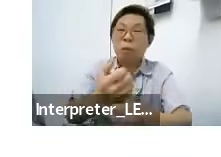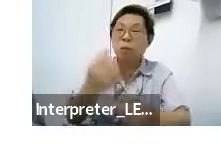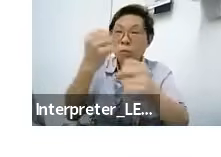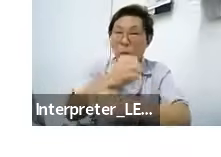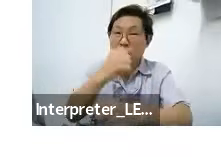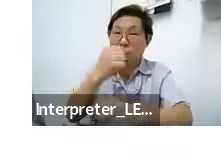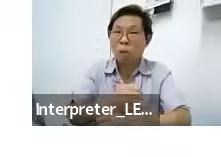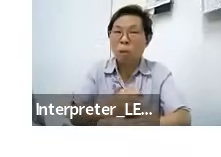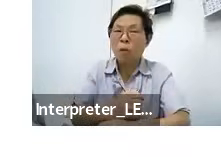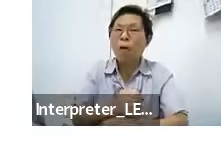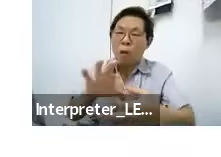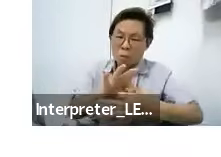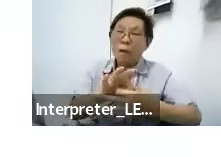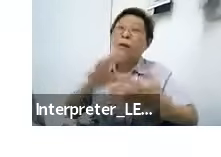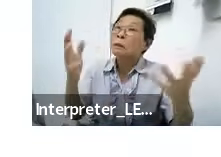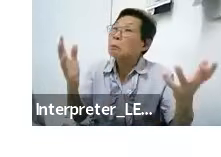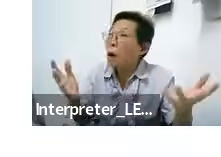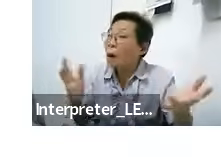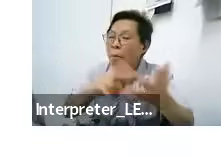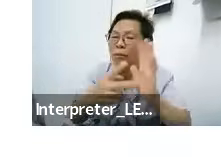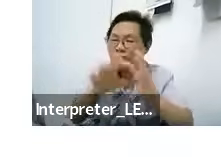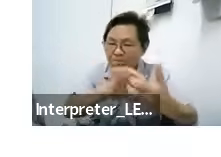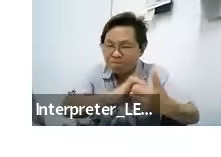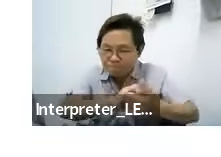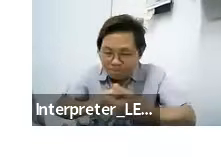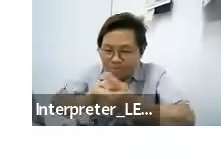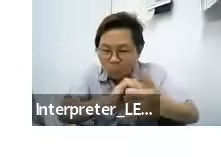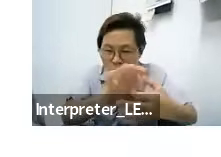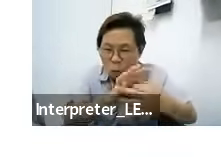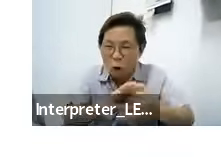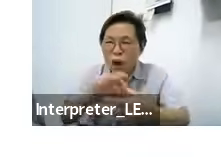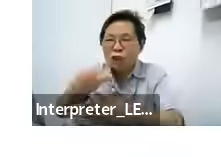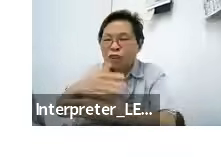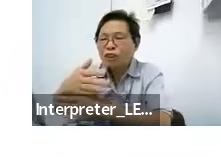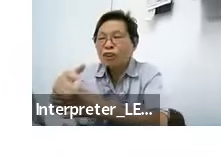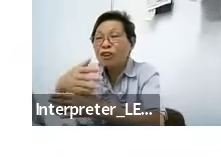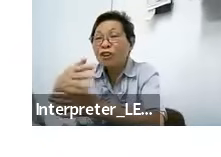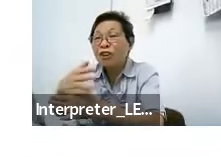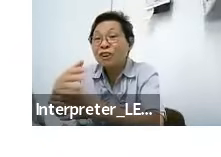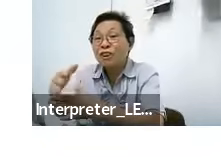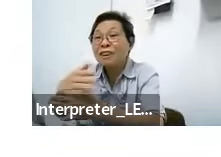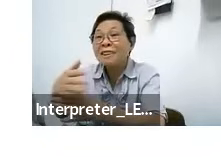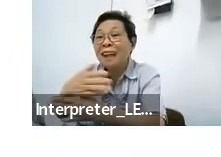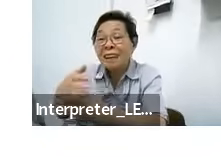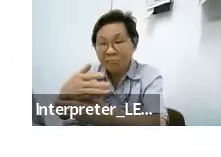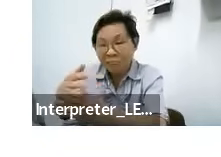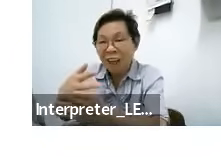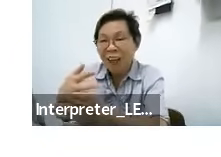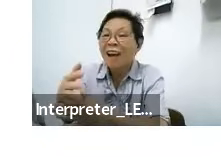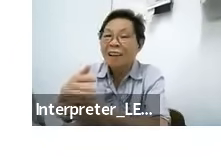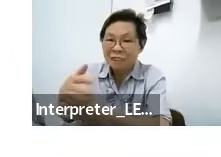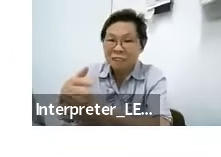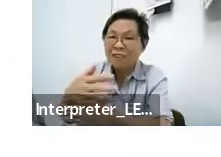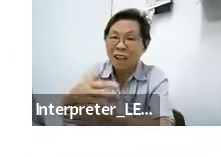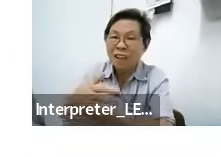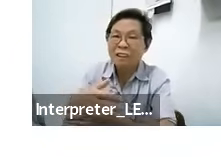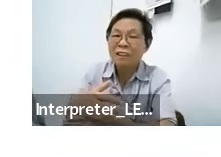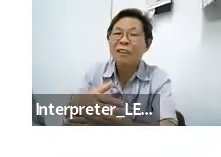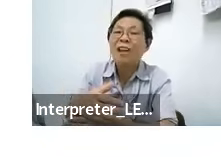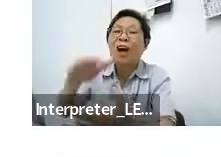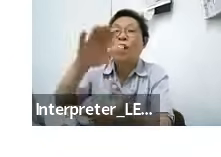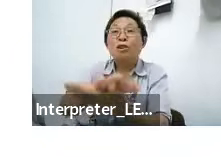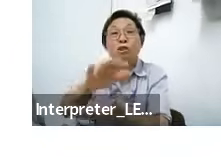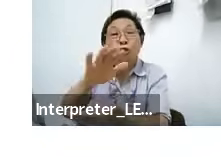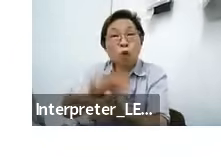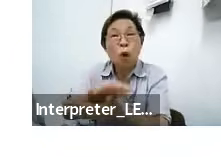close collaboration and share resources among public agencies. I'm not quite sure, but at least